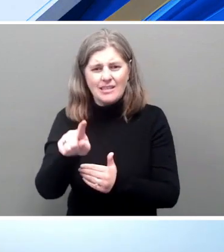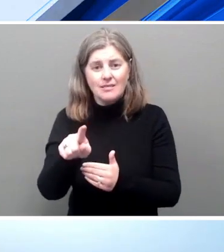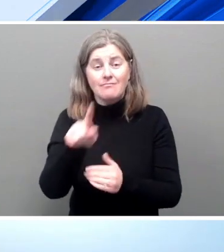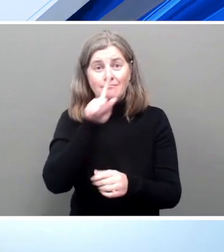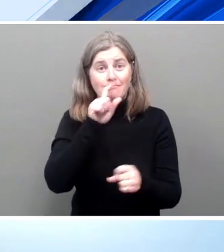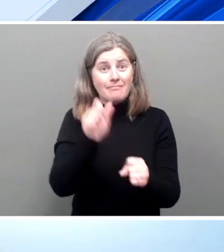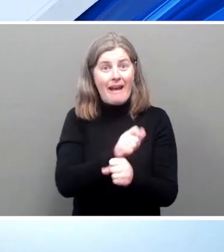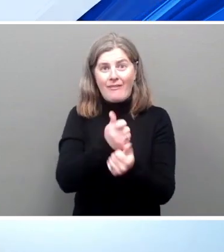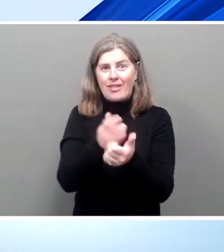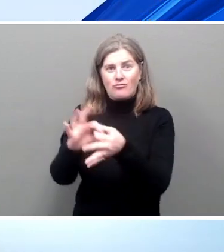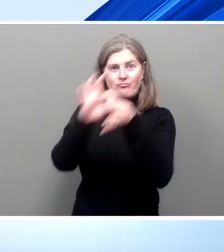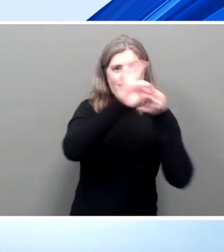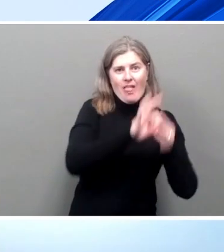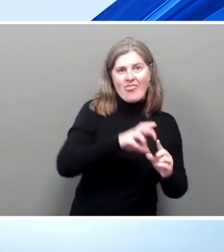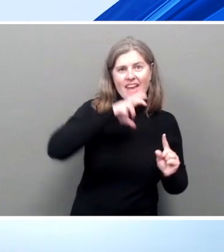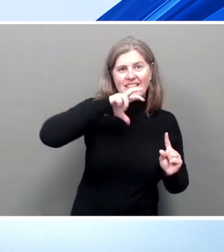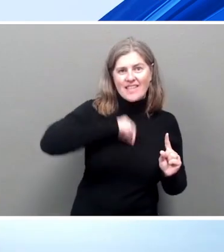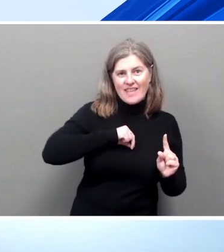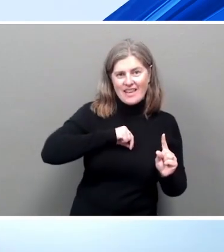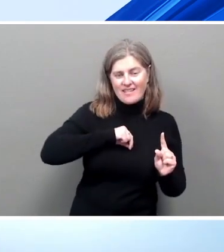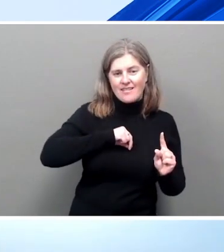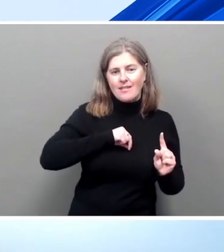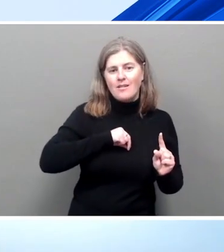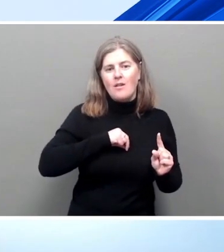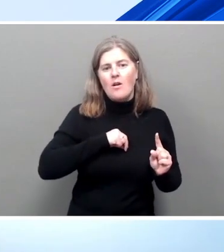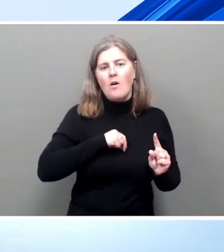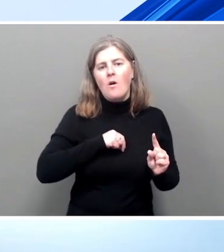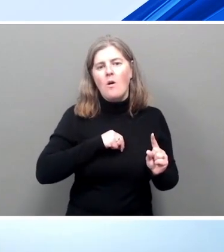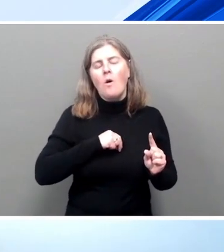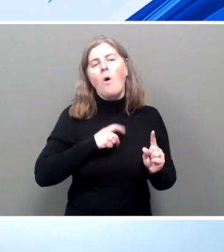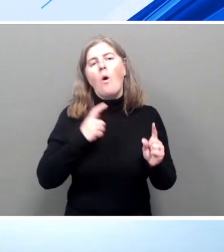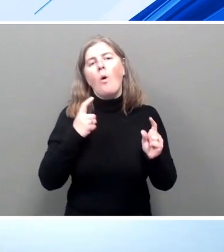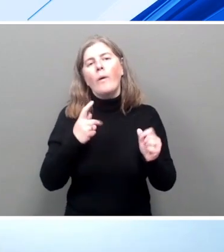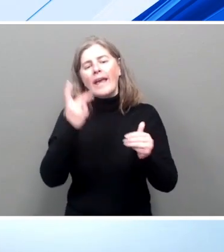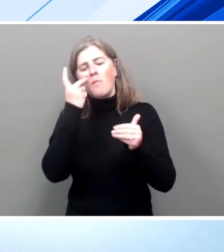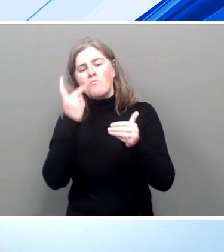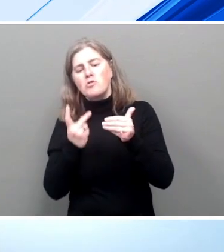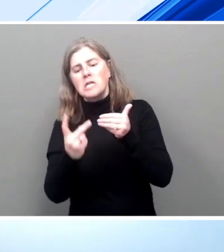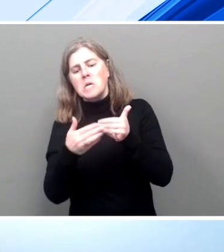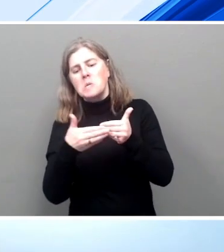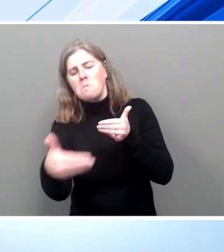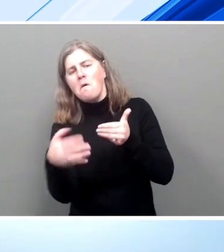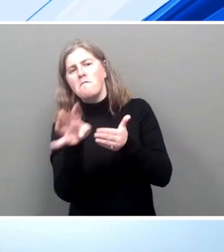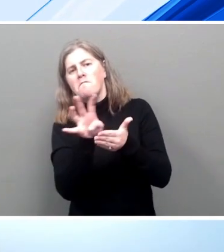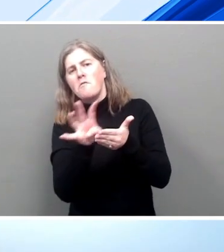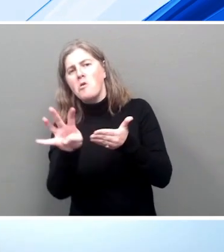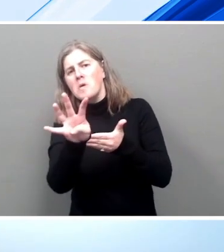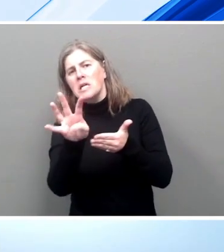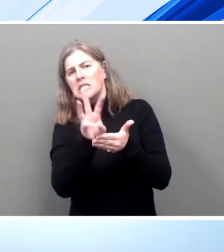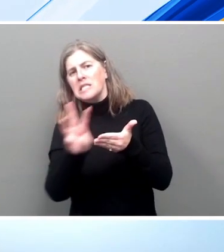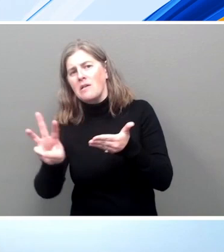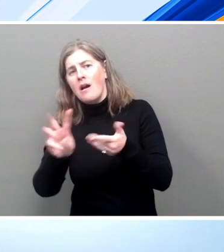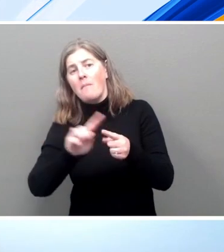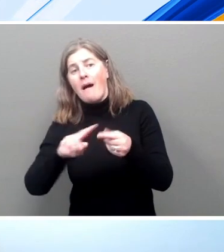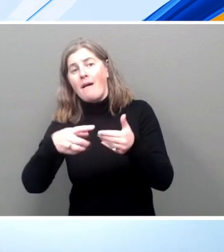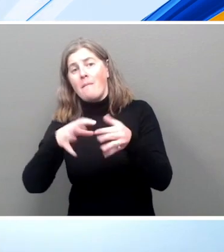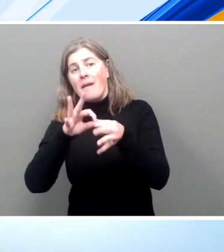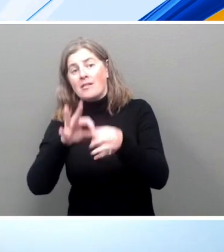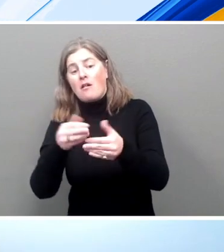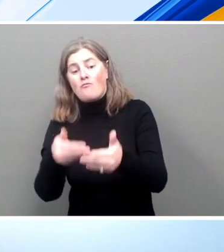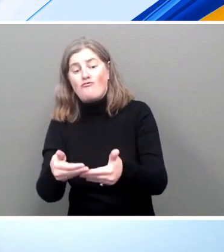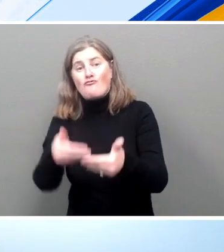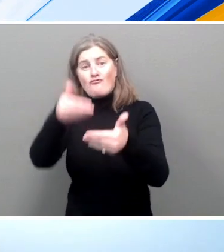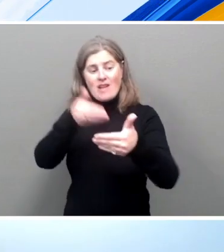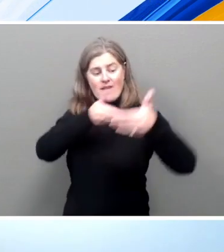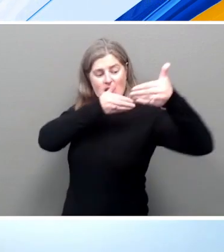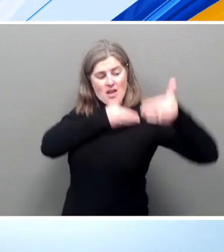has everything to do with it. So we can model about 4 to 6 weeks into the future, but it's based on the previous data. And there was